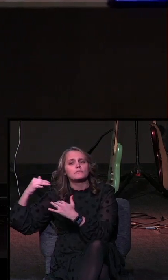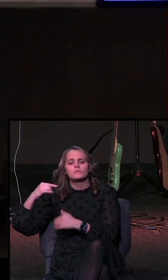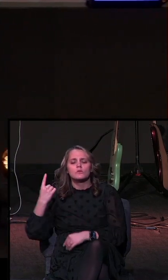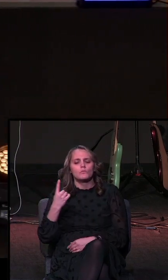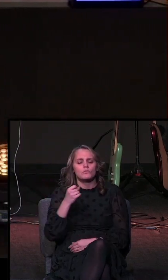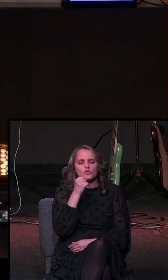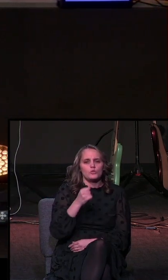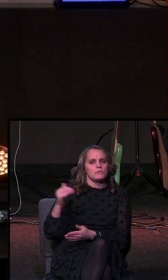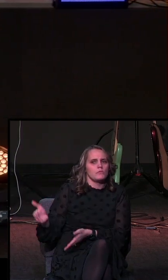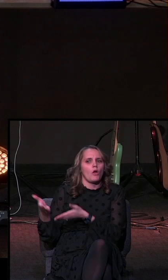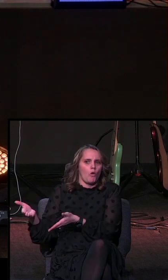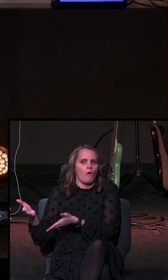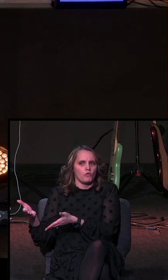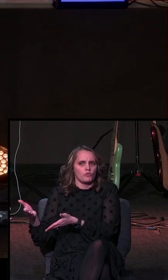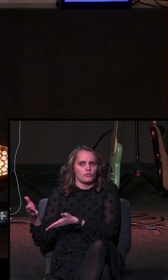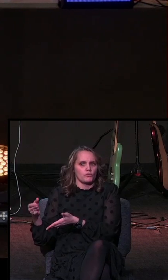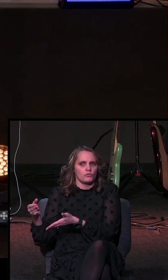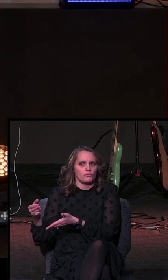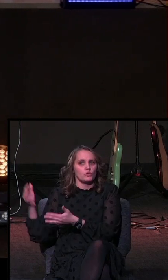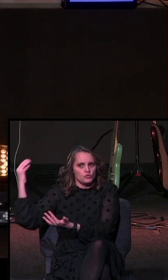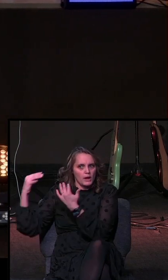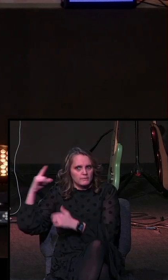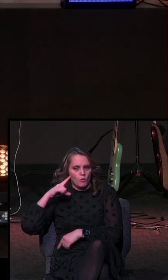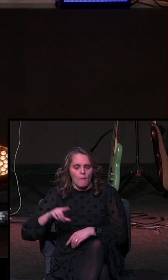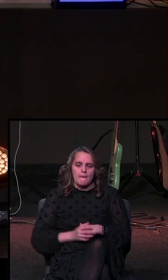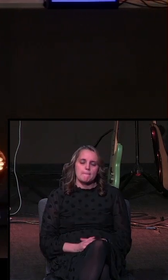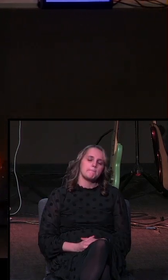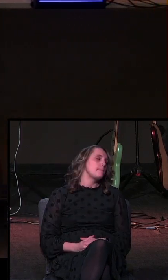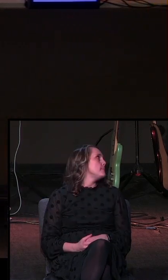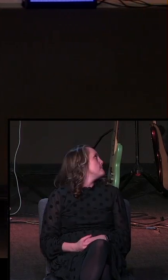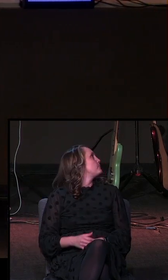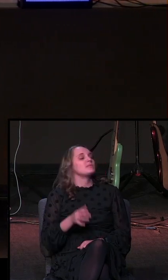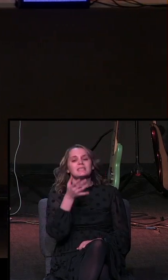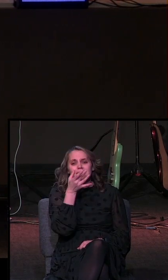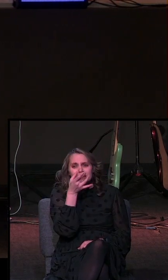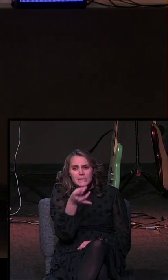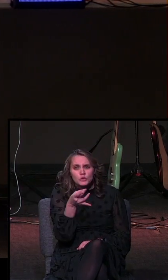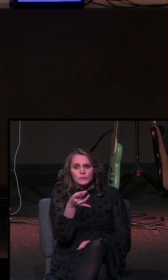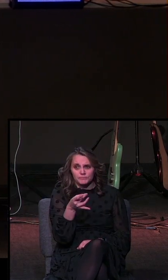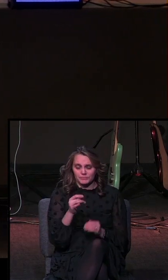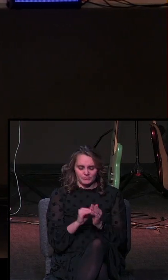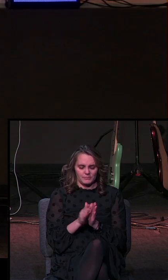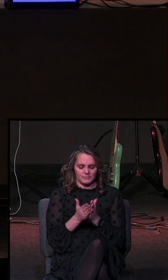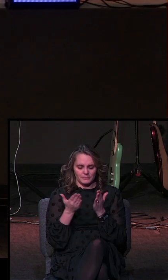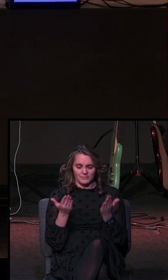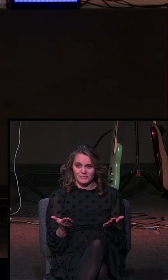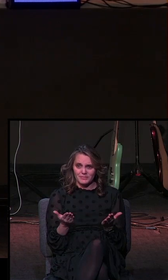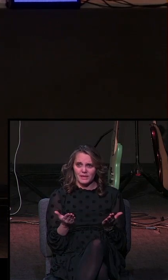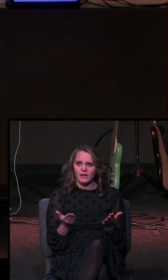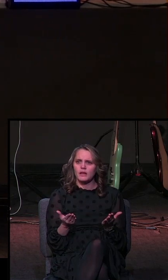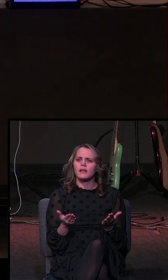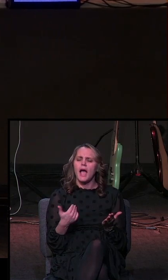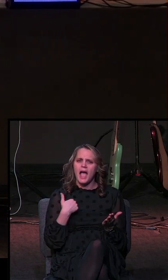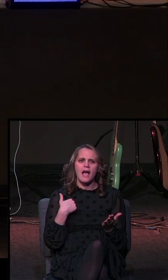in our lives. What's interesting here in the text is that, especially in the original language, there is such a comparison being made.